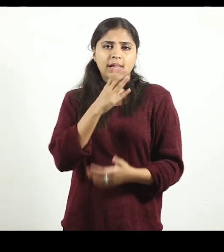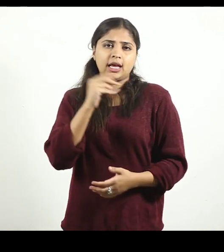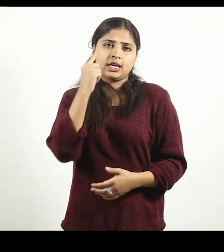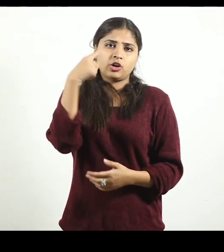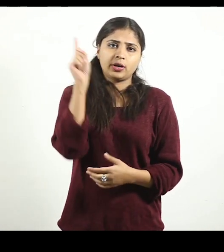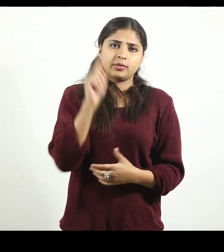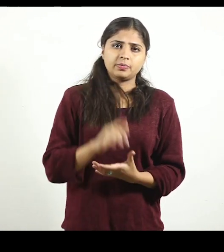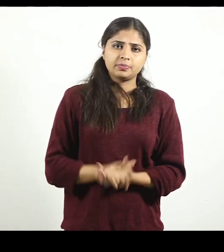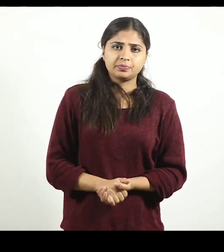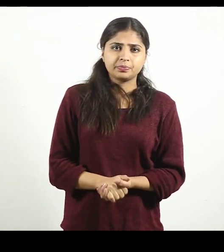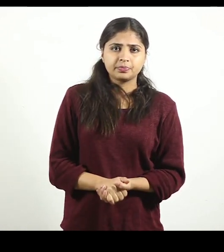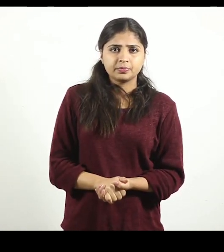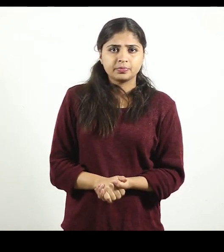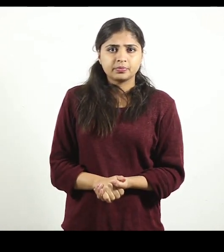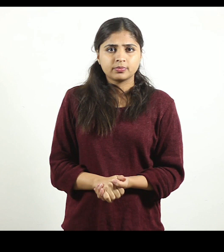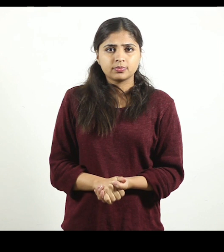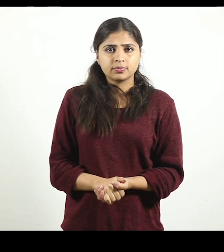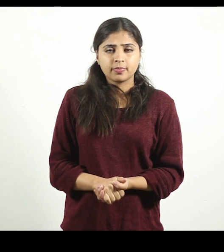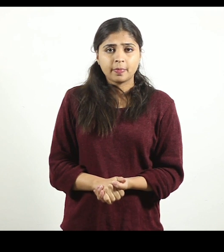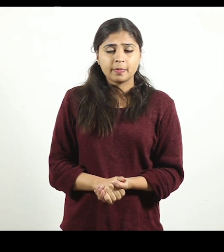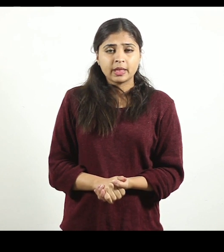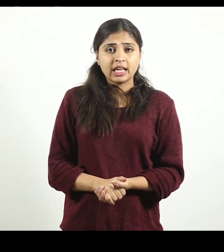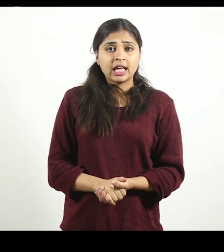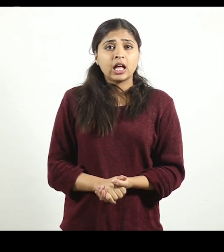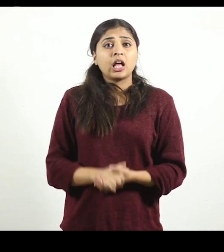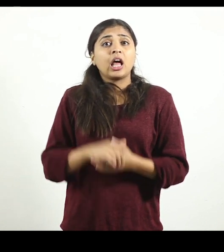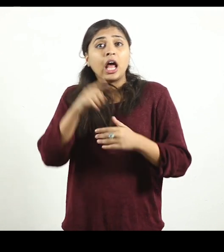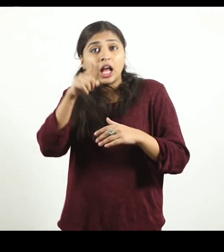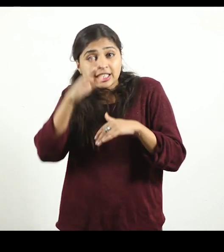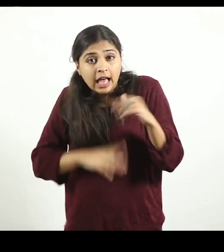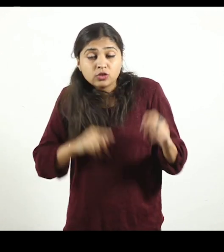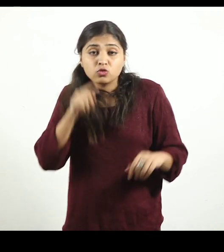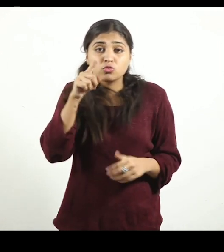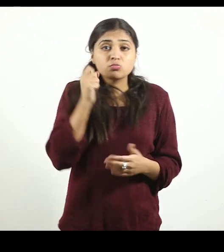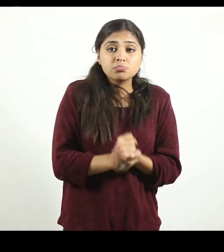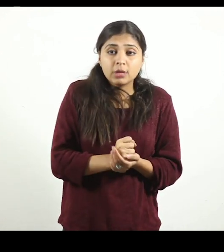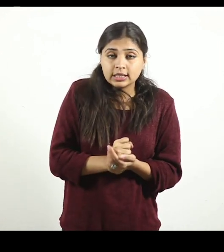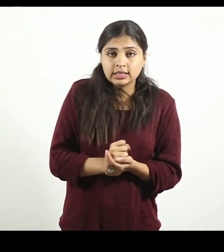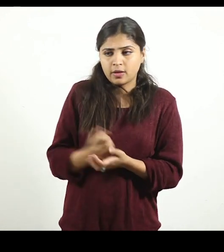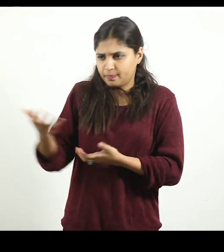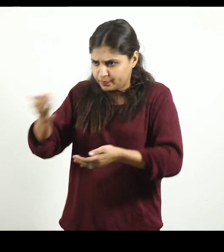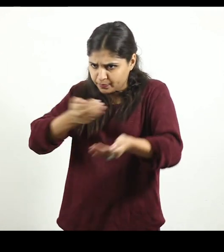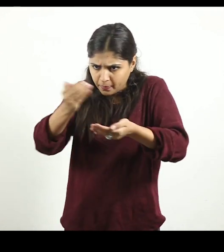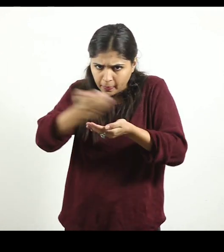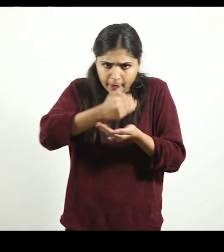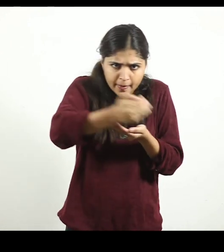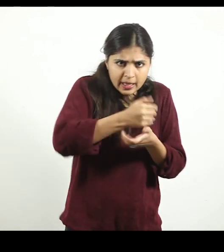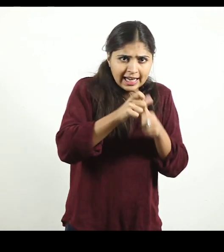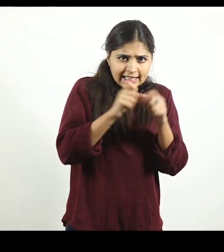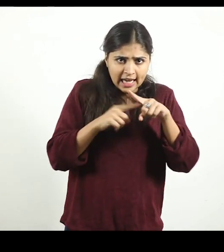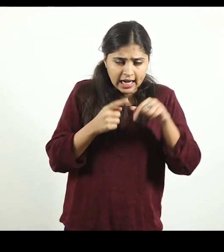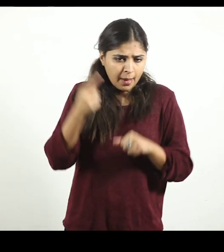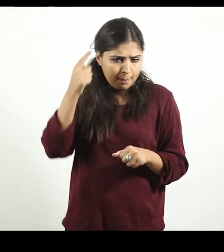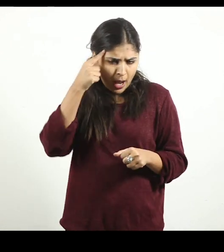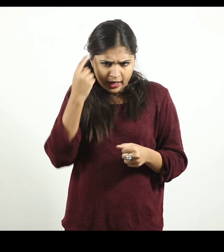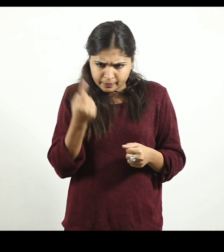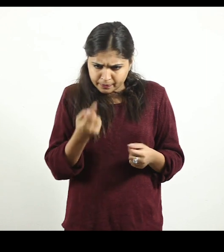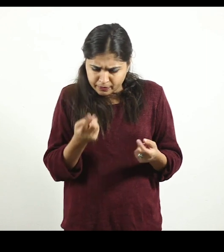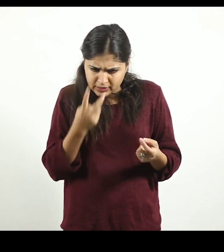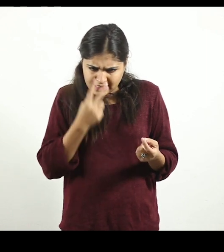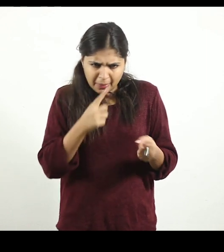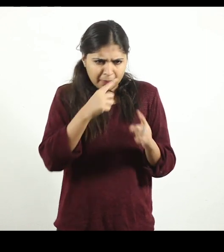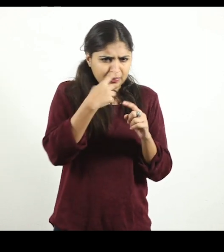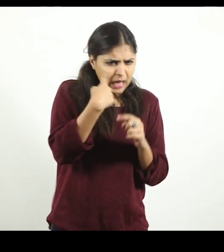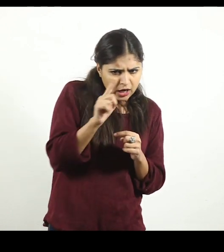applicable, or correct. Instead, you should rather gather evidence, analyze all aspects rationally, objectively,